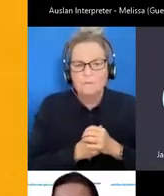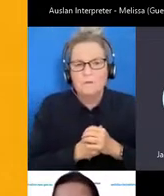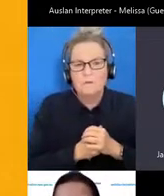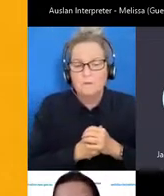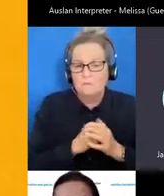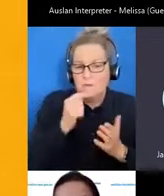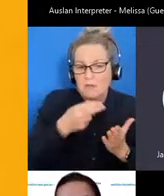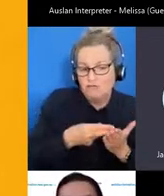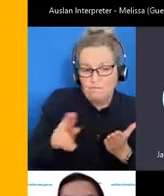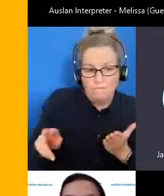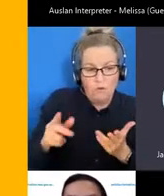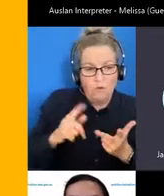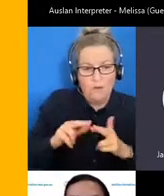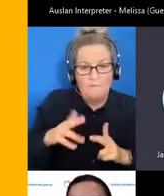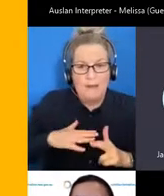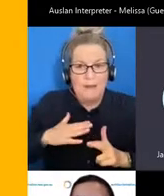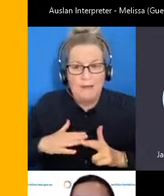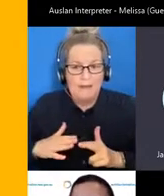for legal advice as well.